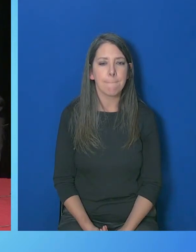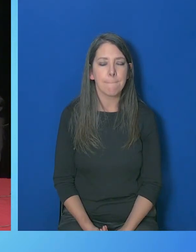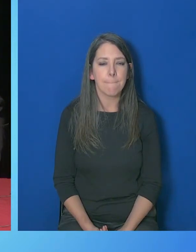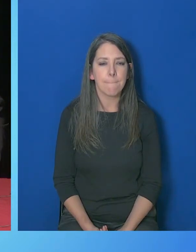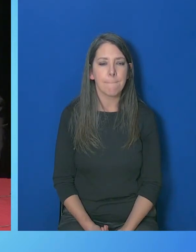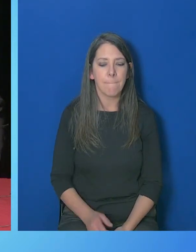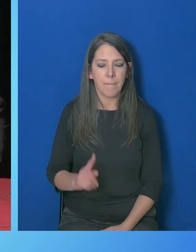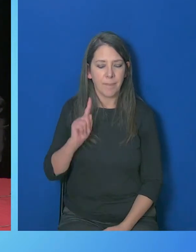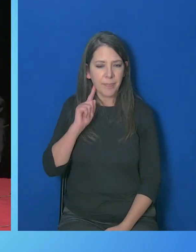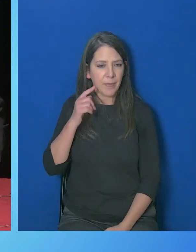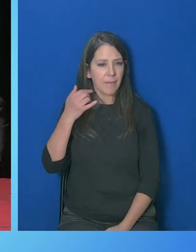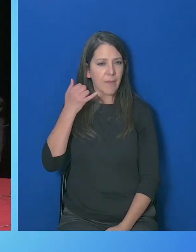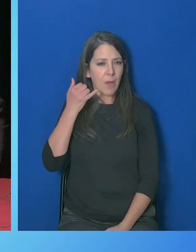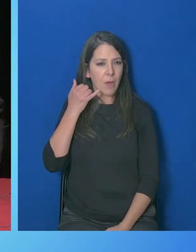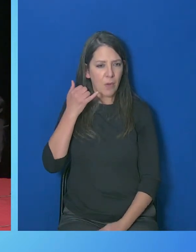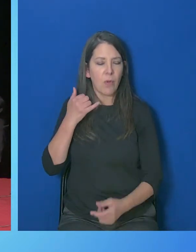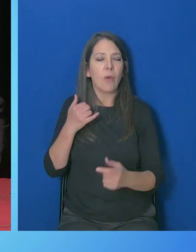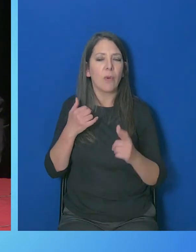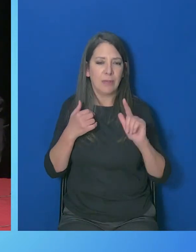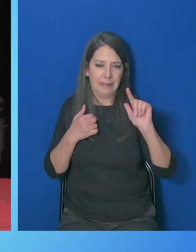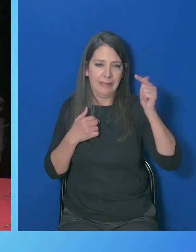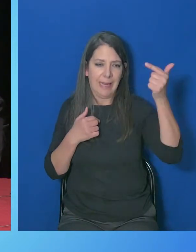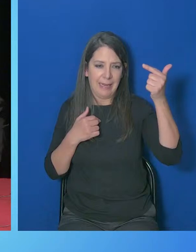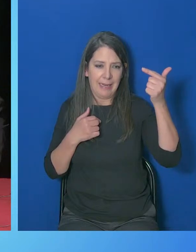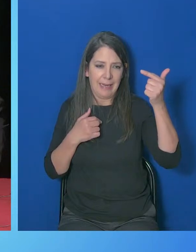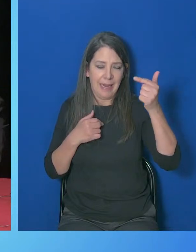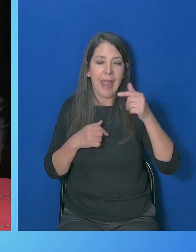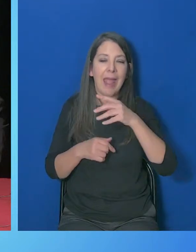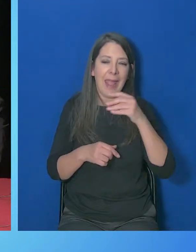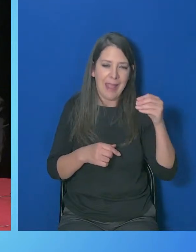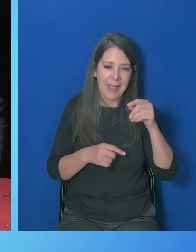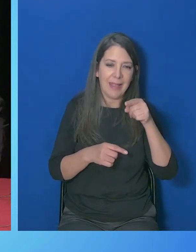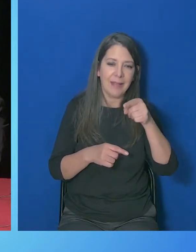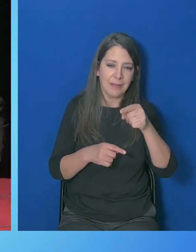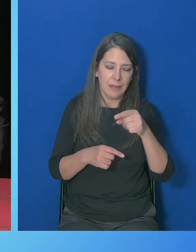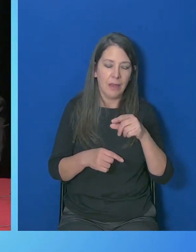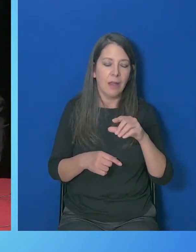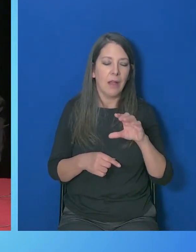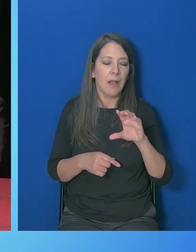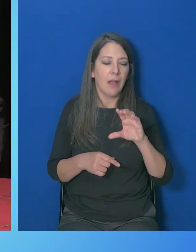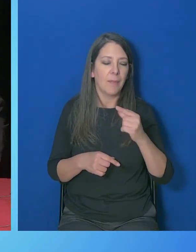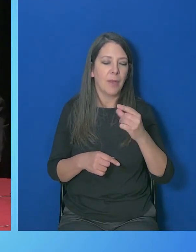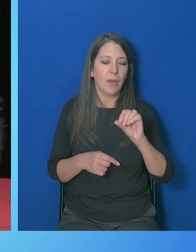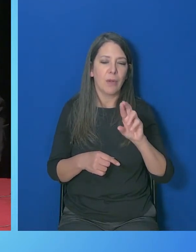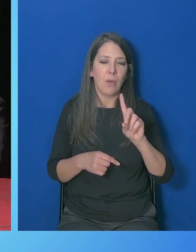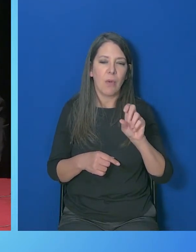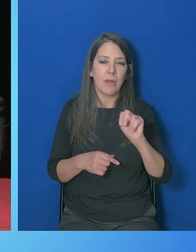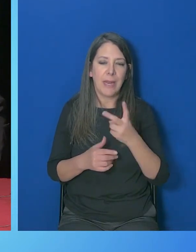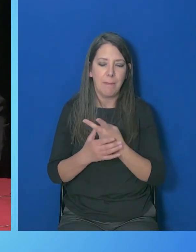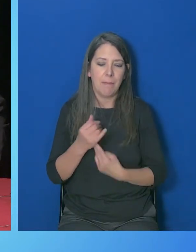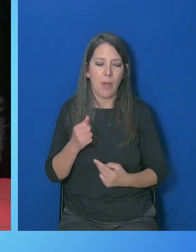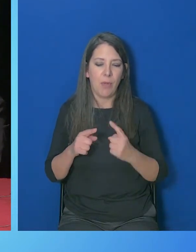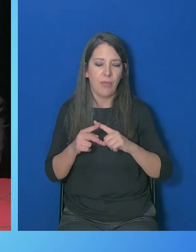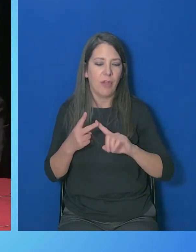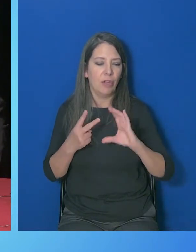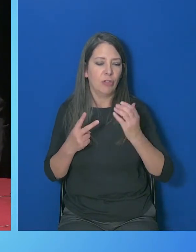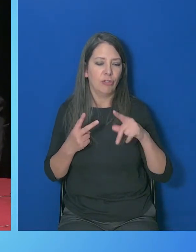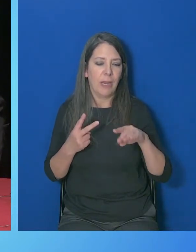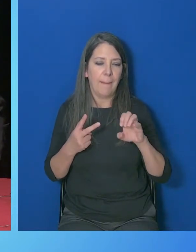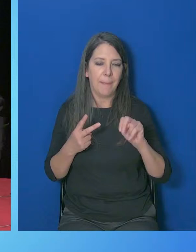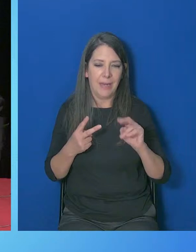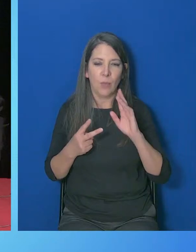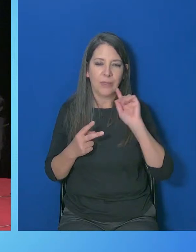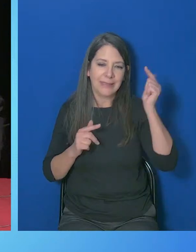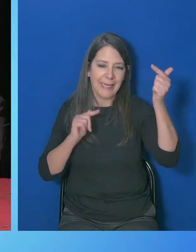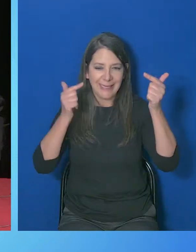I'll second that. I have a second from Commissioner Gordon and Commissioner Chapman. All those in favor say